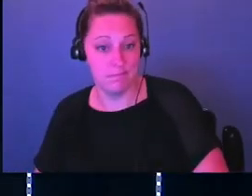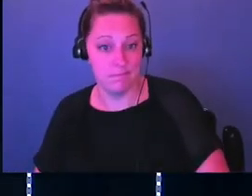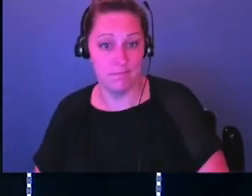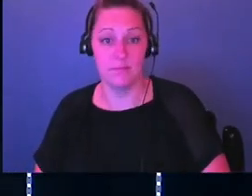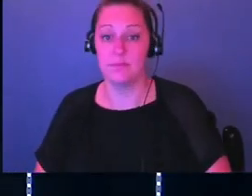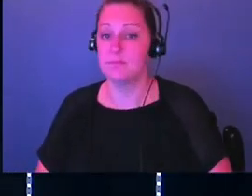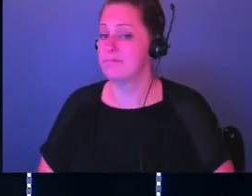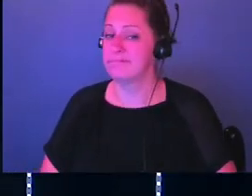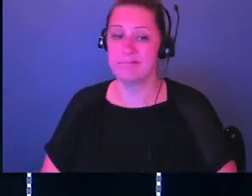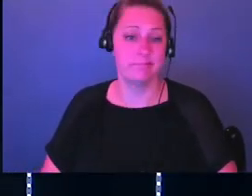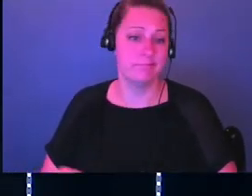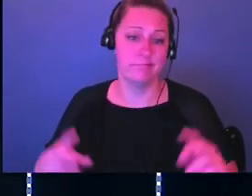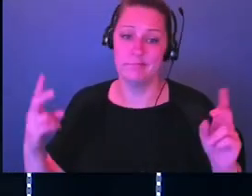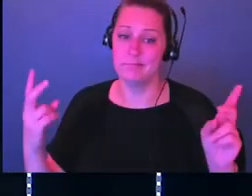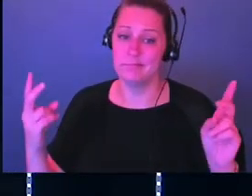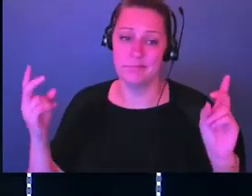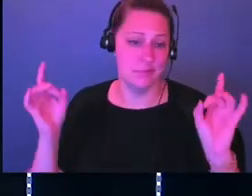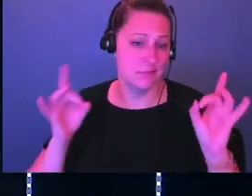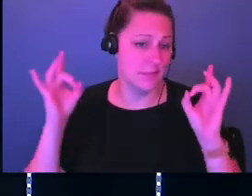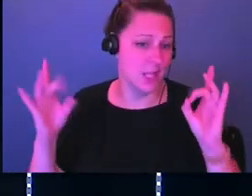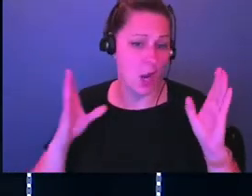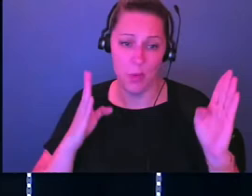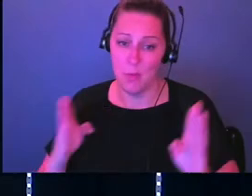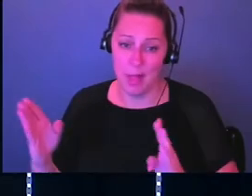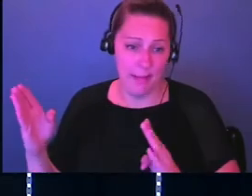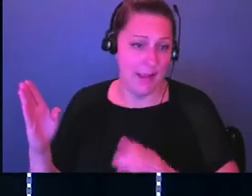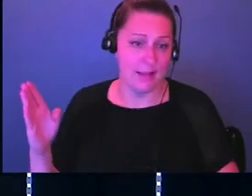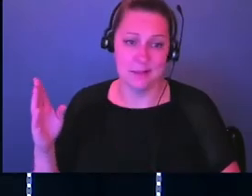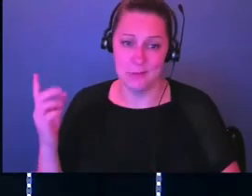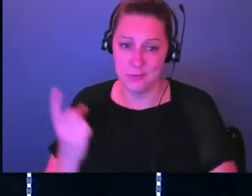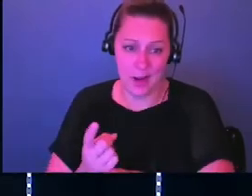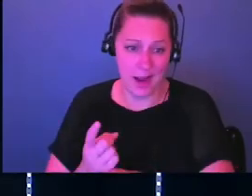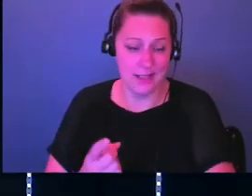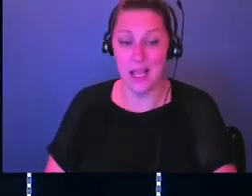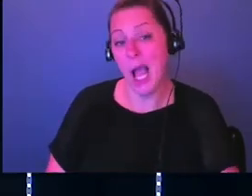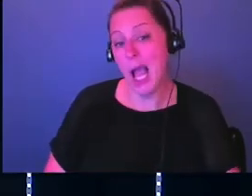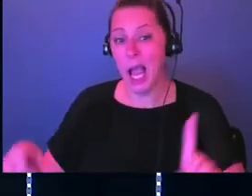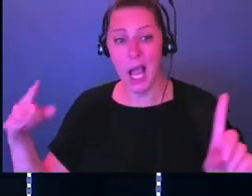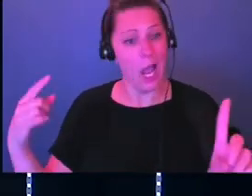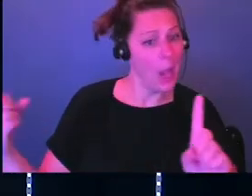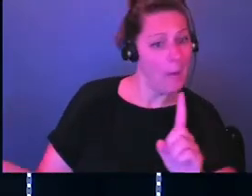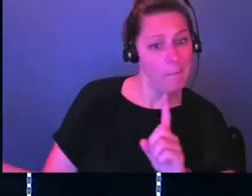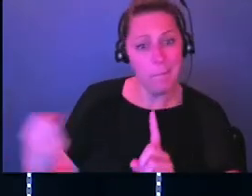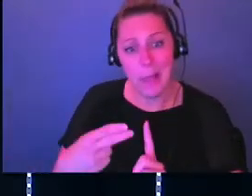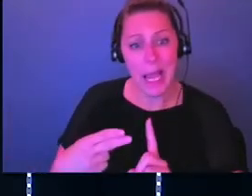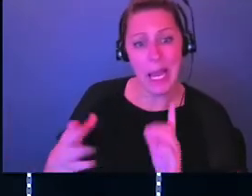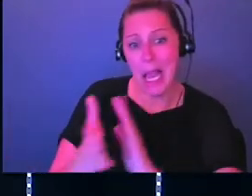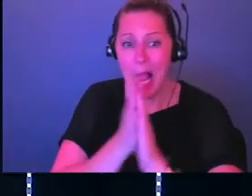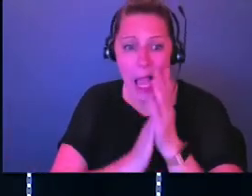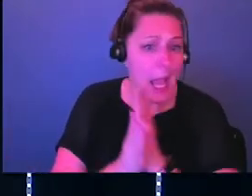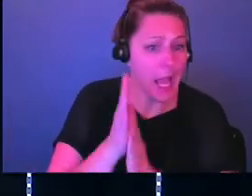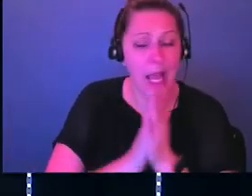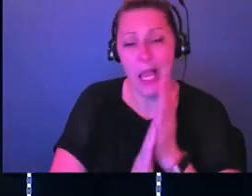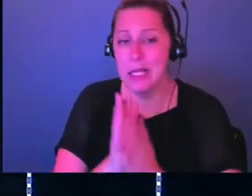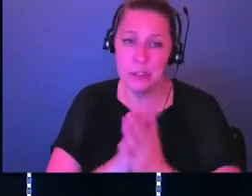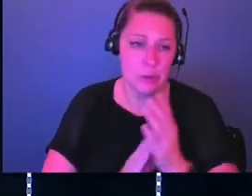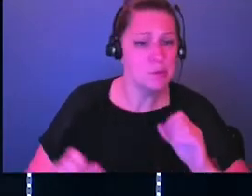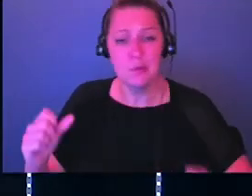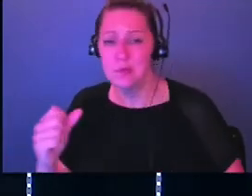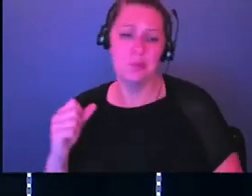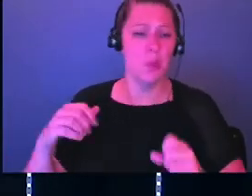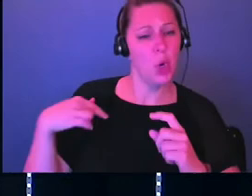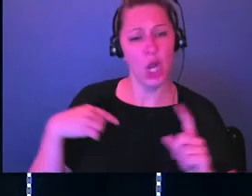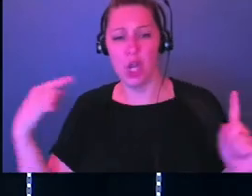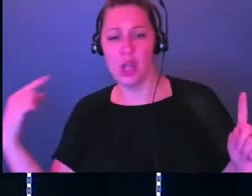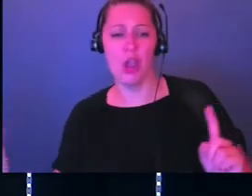Poor planning, okay? It's kind of what this feels like, right? So they're like, yeah, let's go get him. Can you imagine that? Like all hyped up. You're like, yeah, we're going to do this. This is going to be